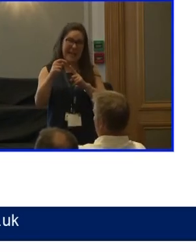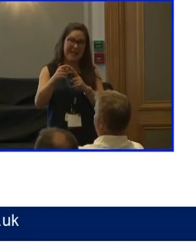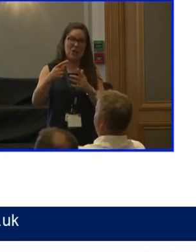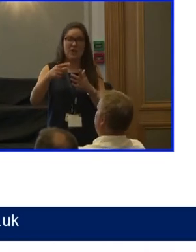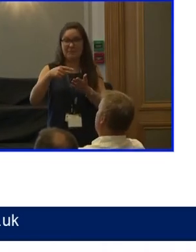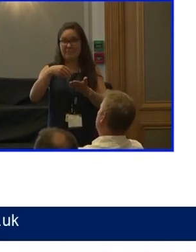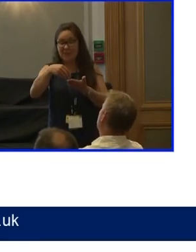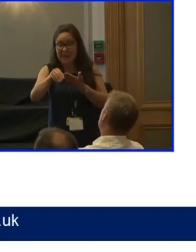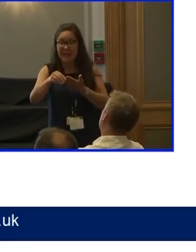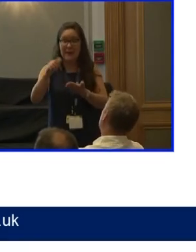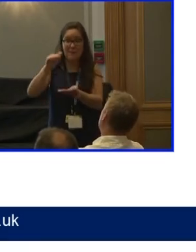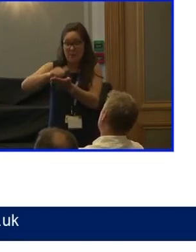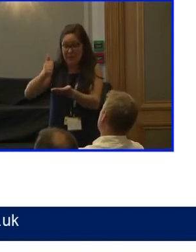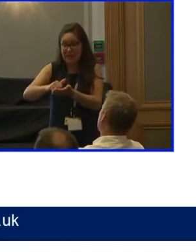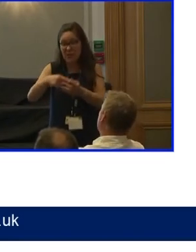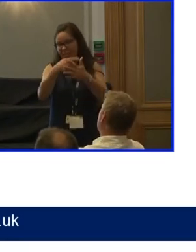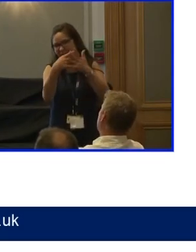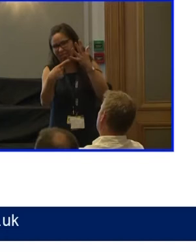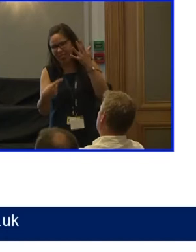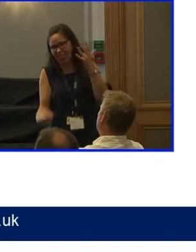expenses, publication expenses, etc.